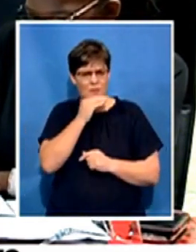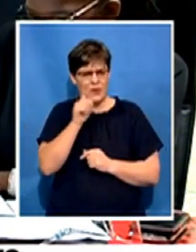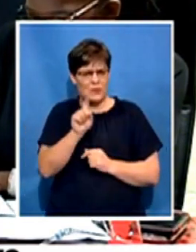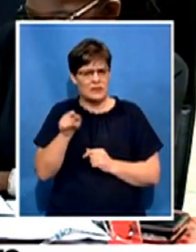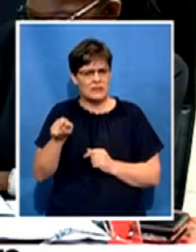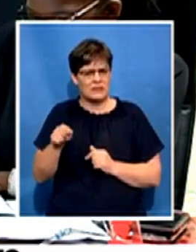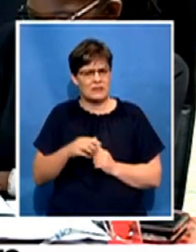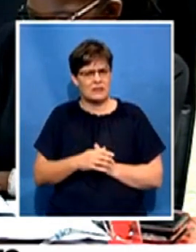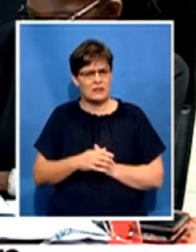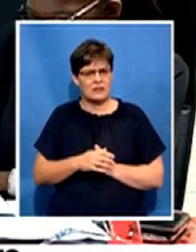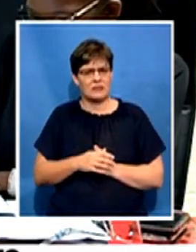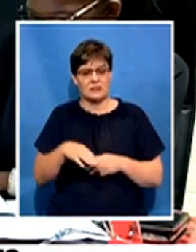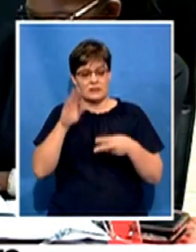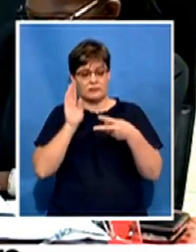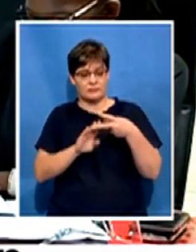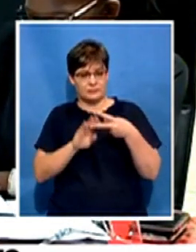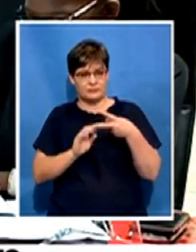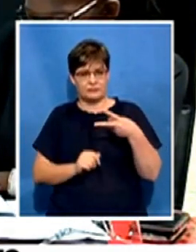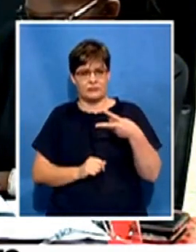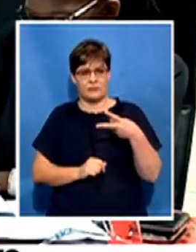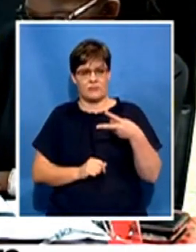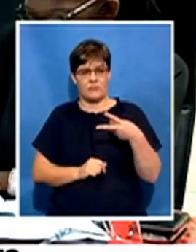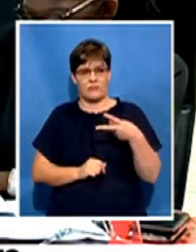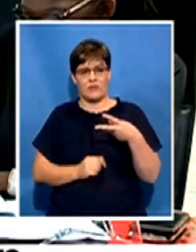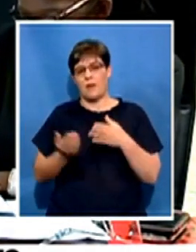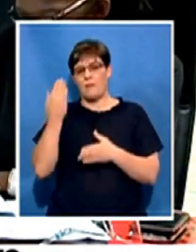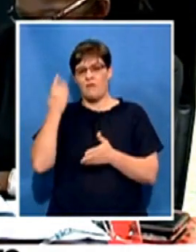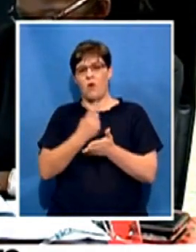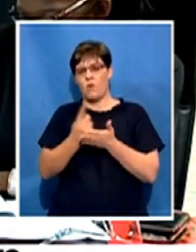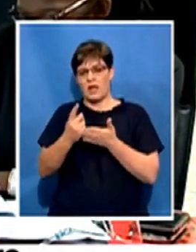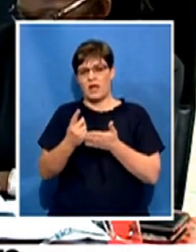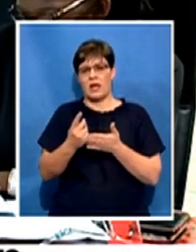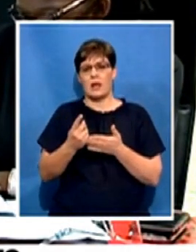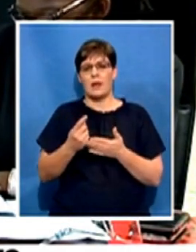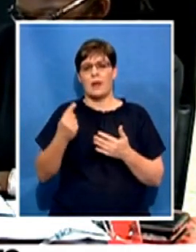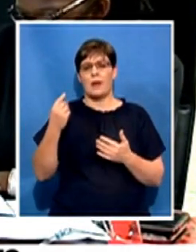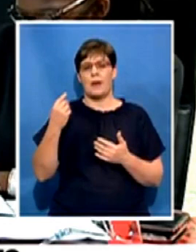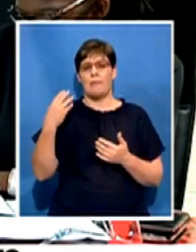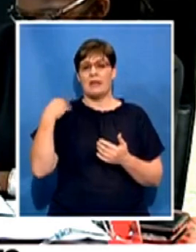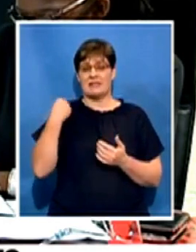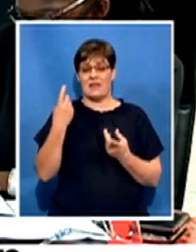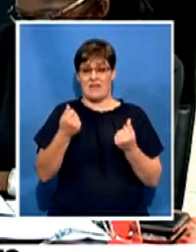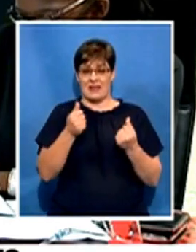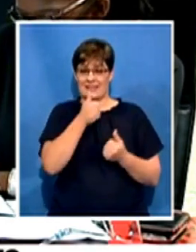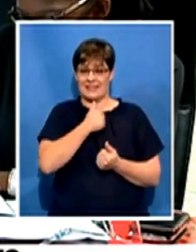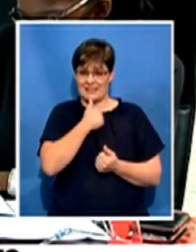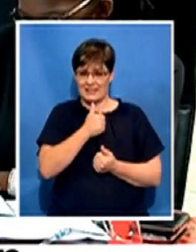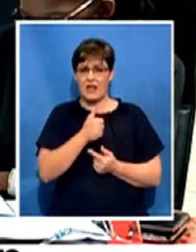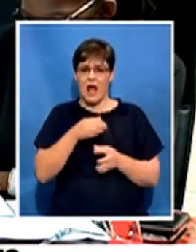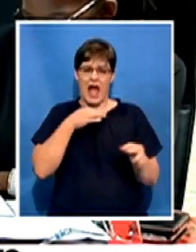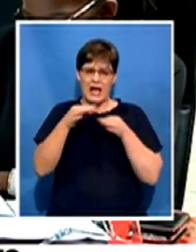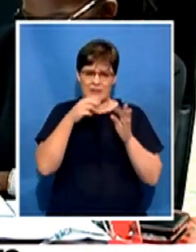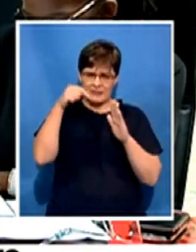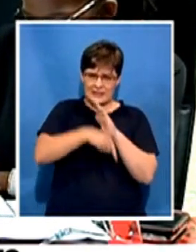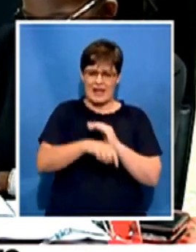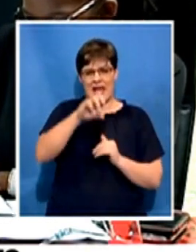the week, the finance minister spoke extensively on SAA and also mentioning that it